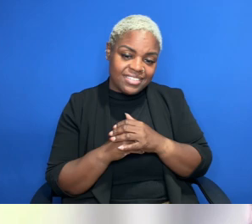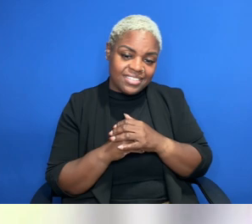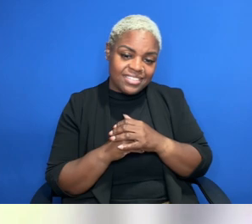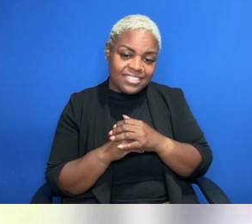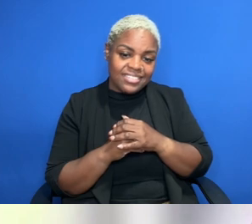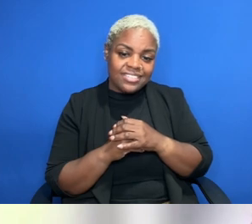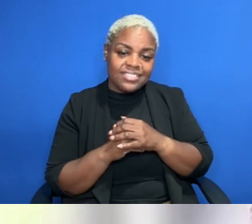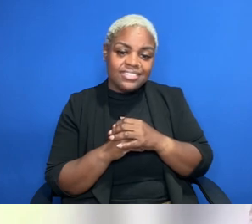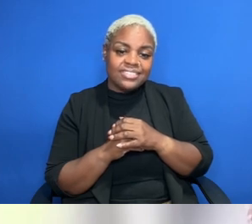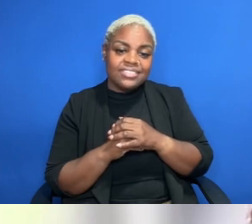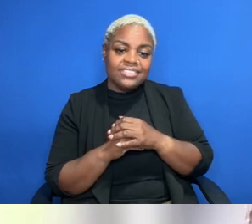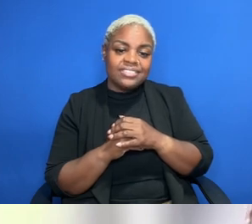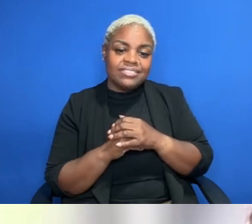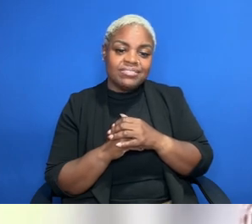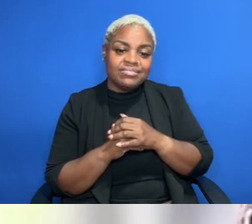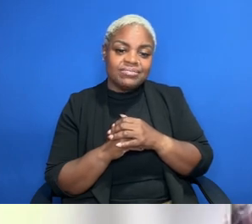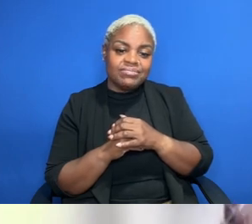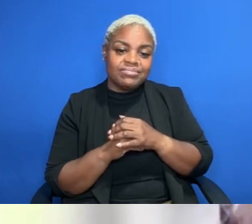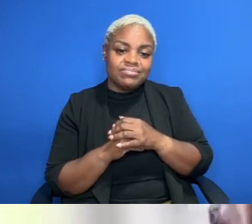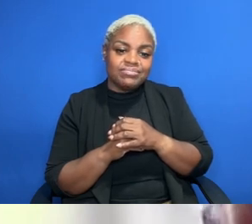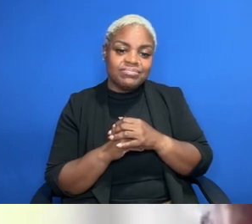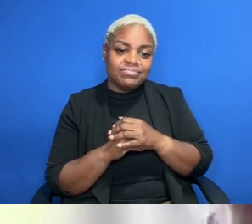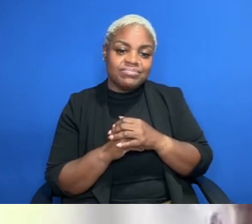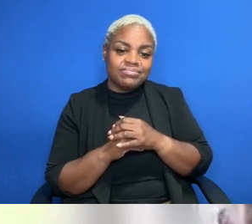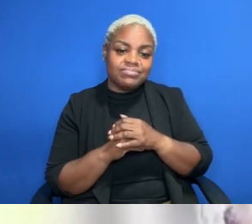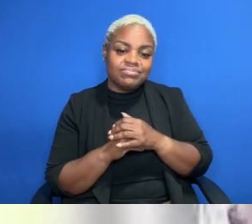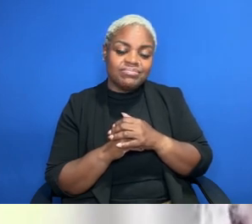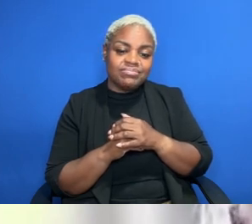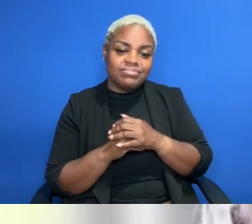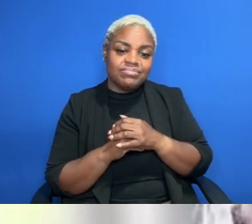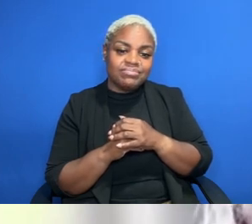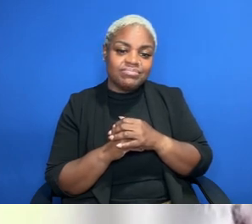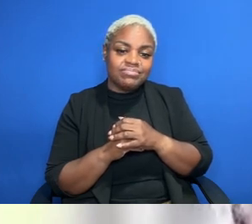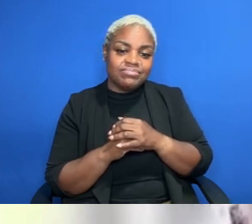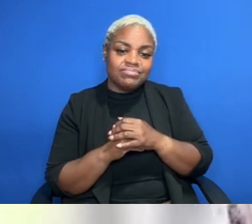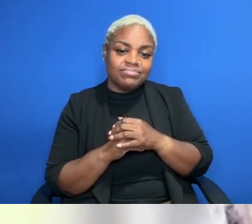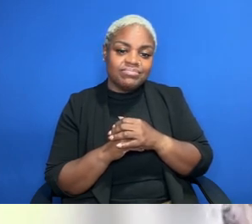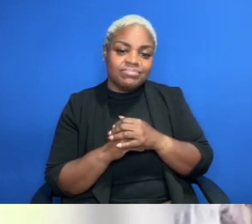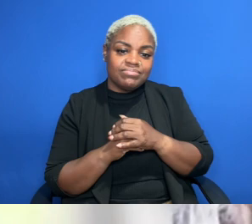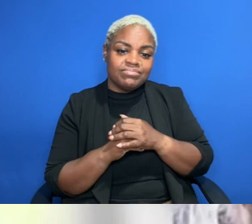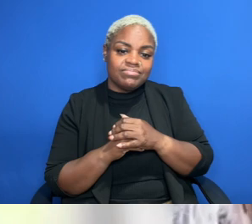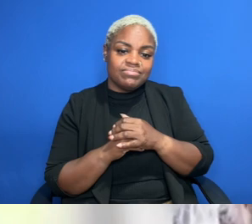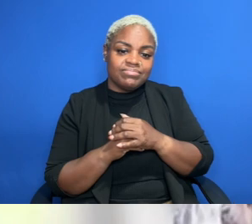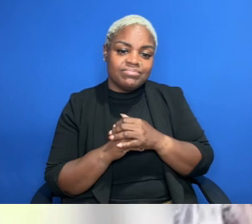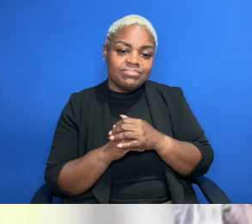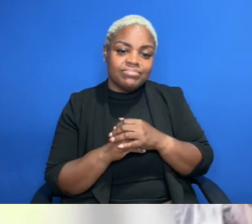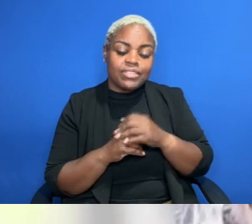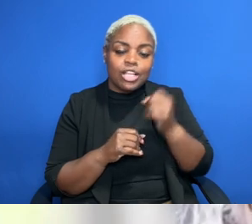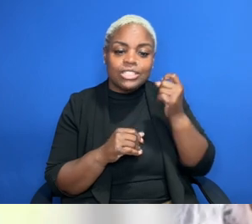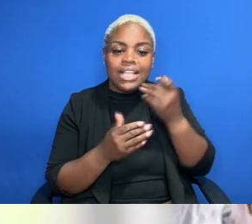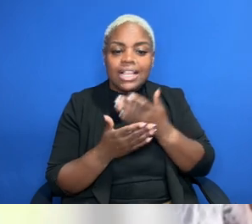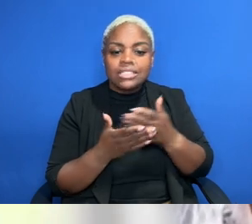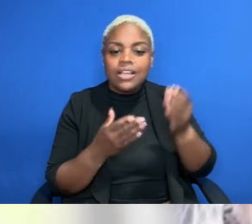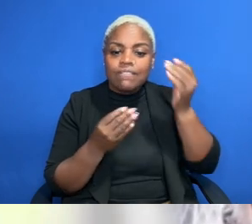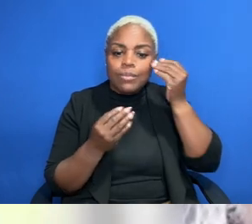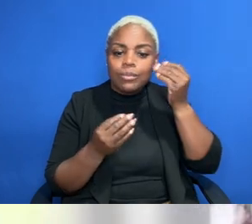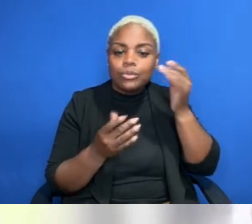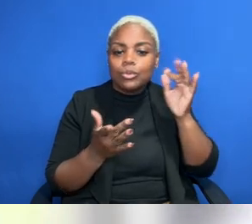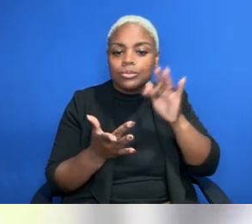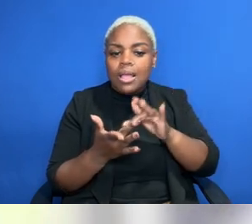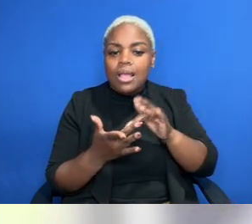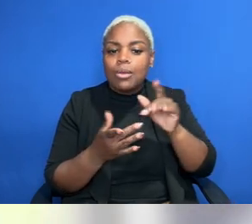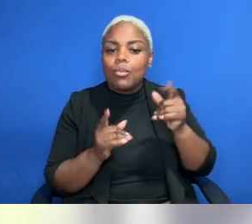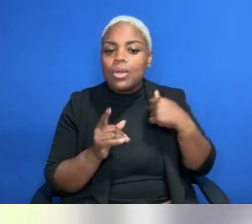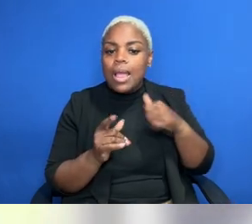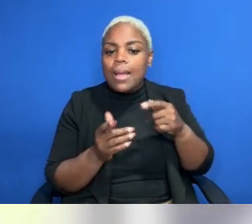perhaps we can. I'm hoping that we gave you enough information today to understand things. But if you feel like you do need further